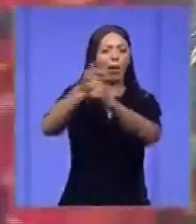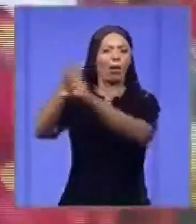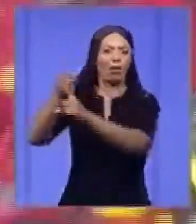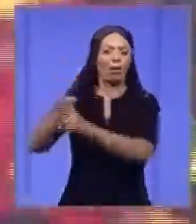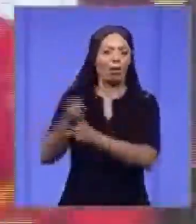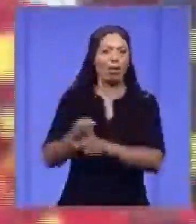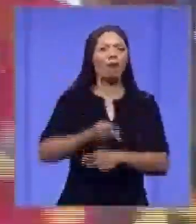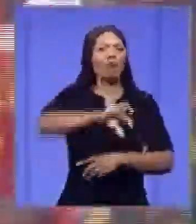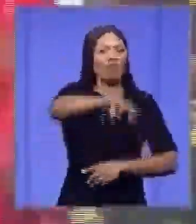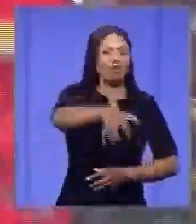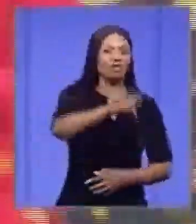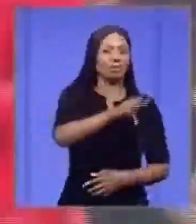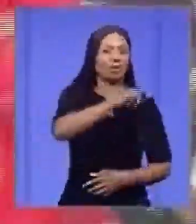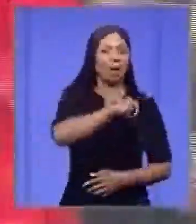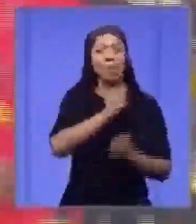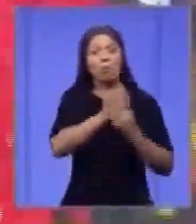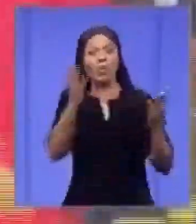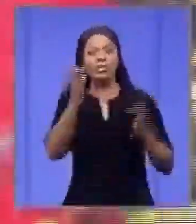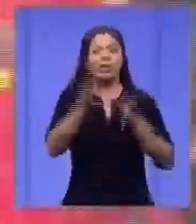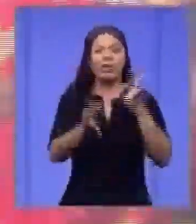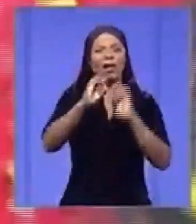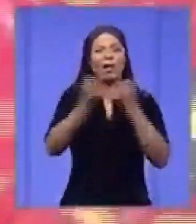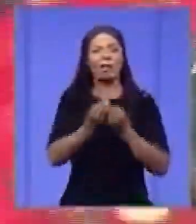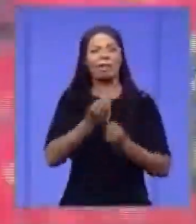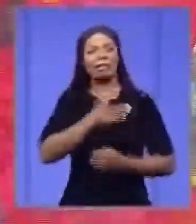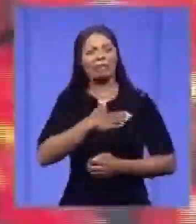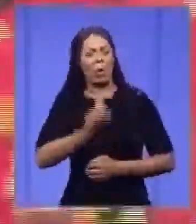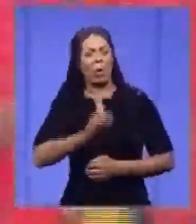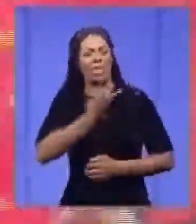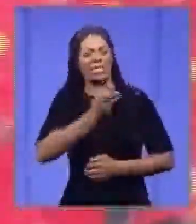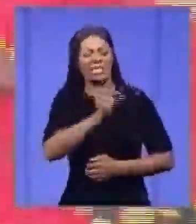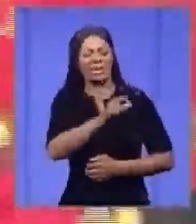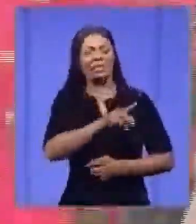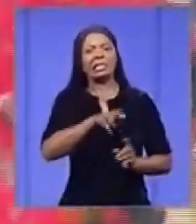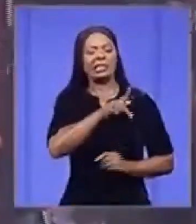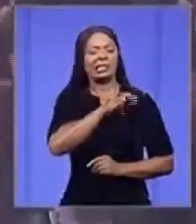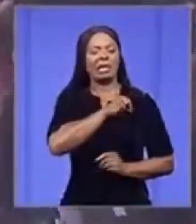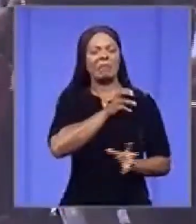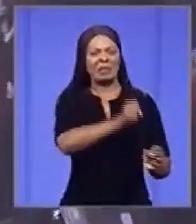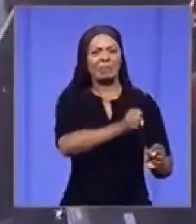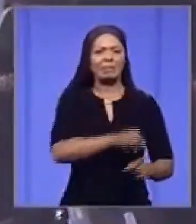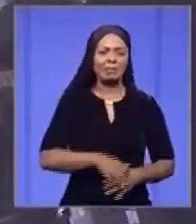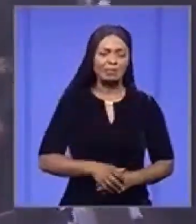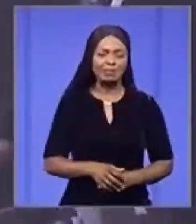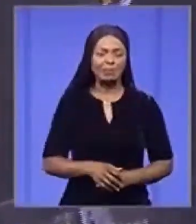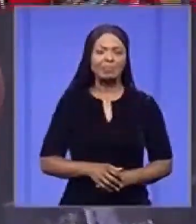eo e galelwang ke makoko a le mantsi mo ditlhophong tsa monongwaga.